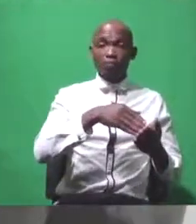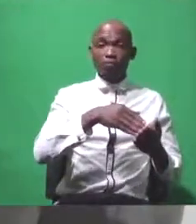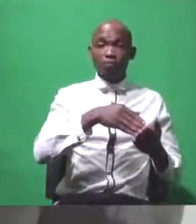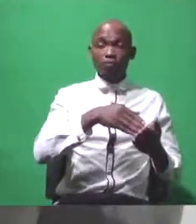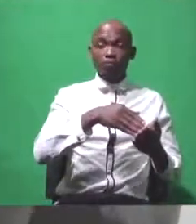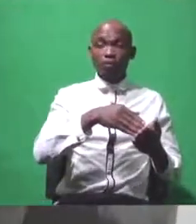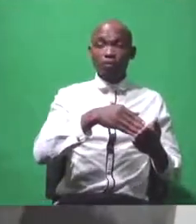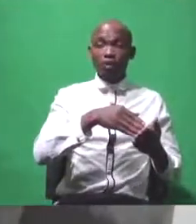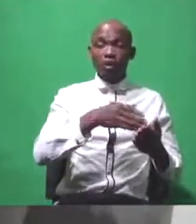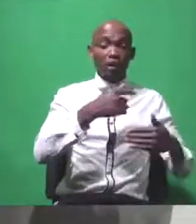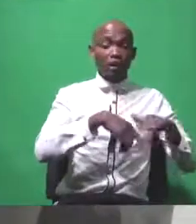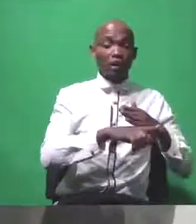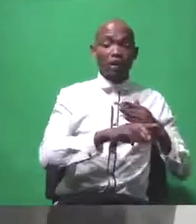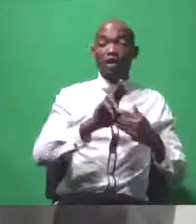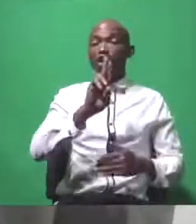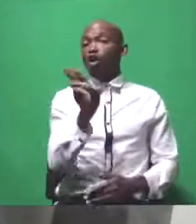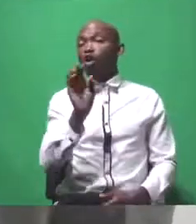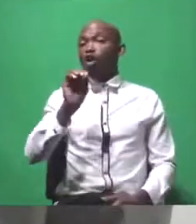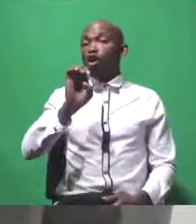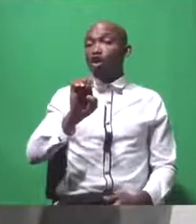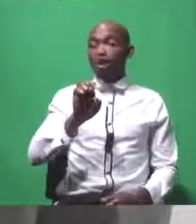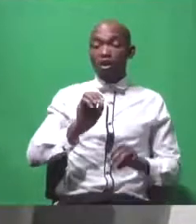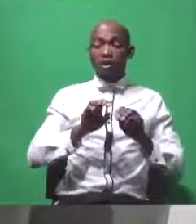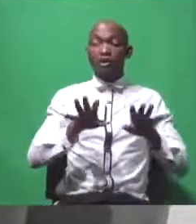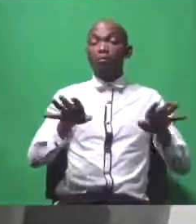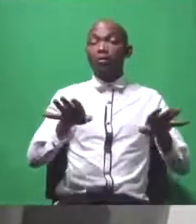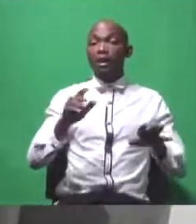Hoe just supply seed,